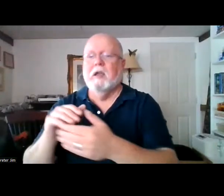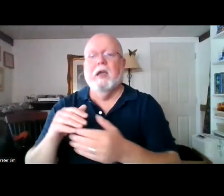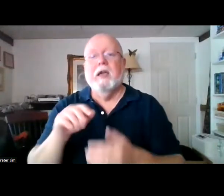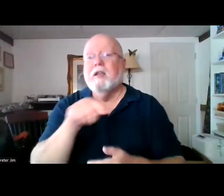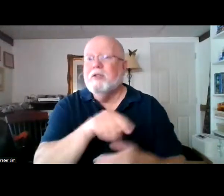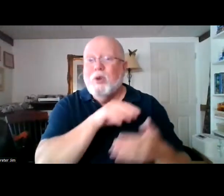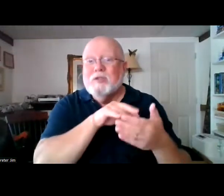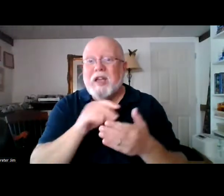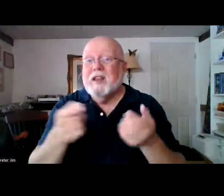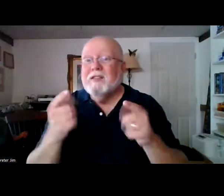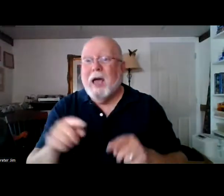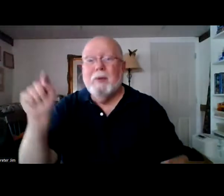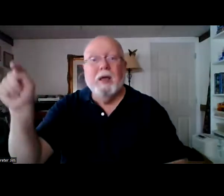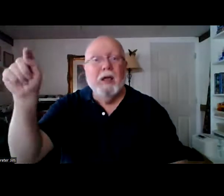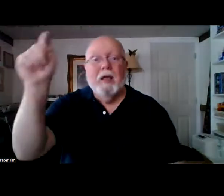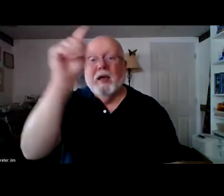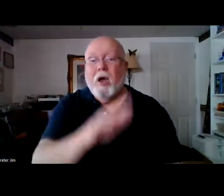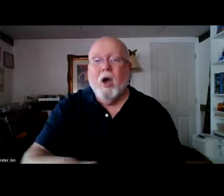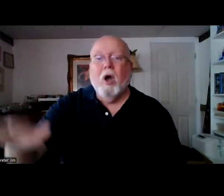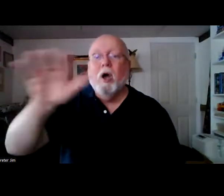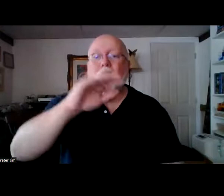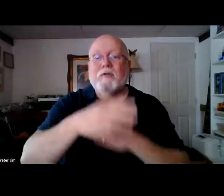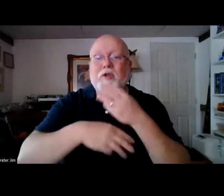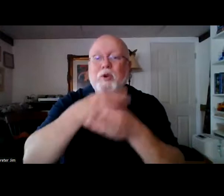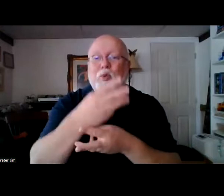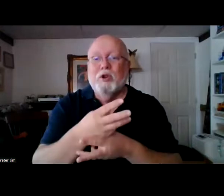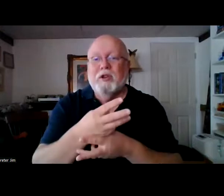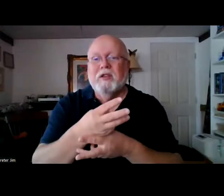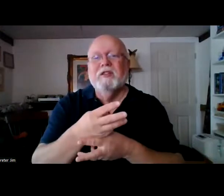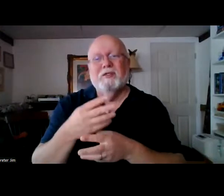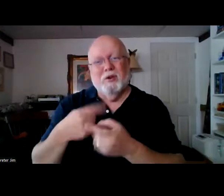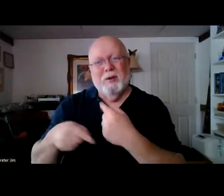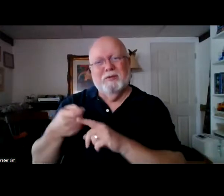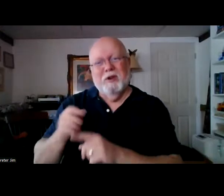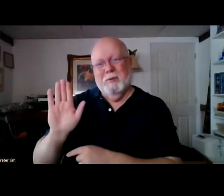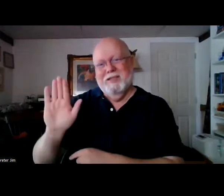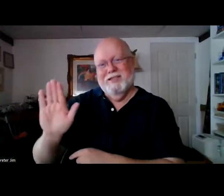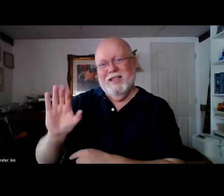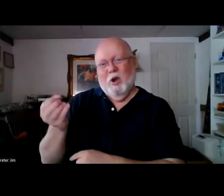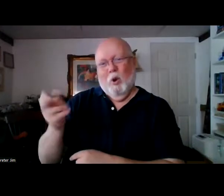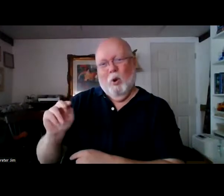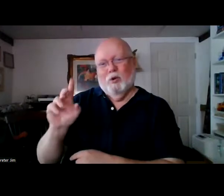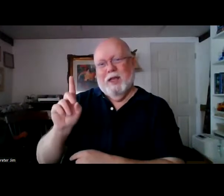So a lot of the studies worked off of their own countries' databases, like the Swedish studies.